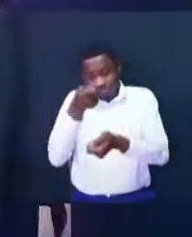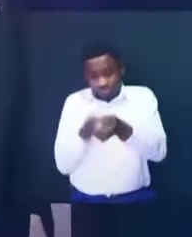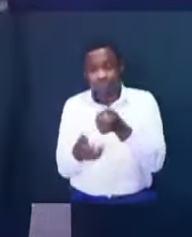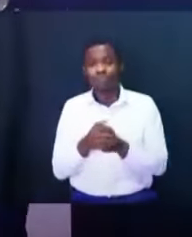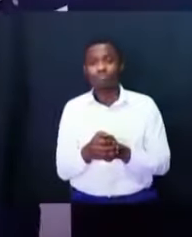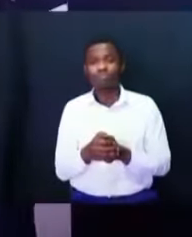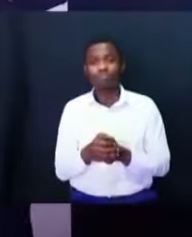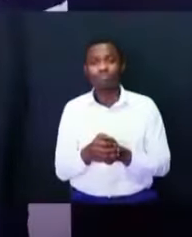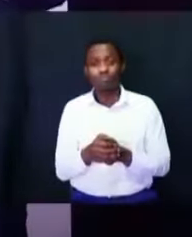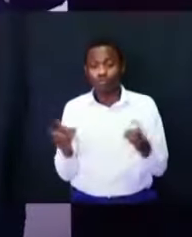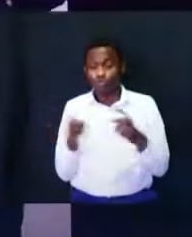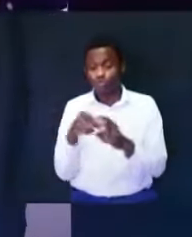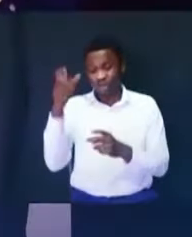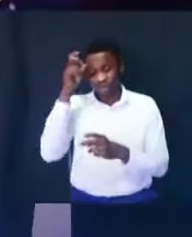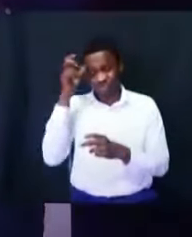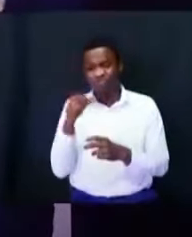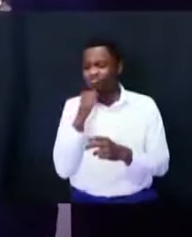you anything for not